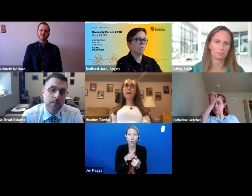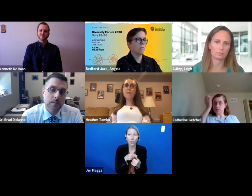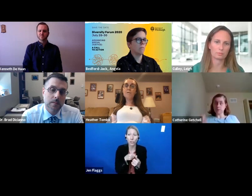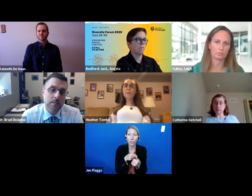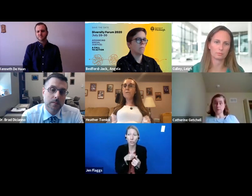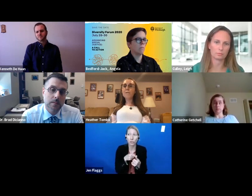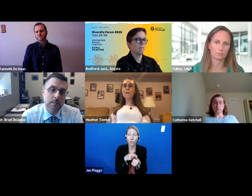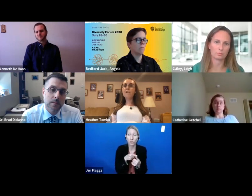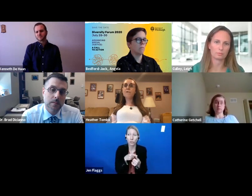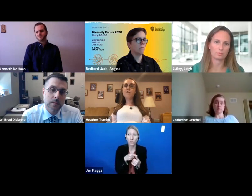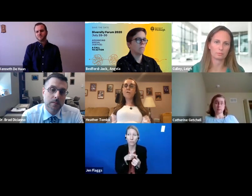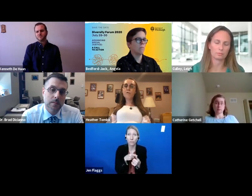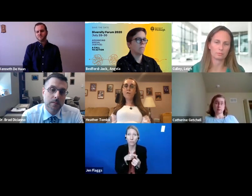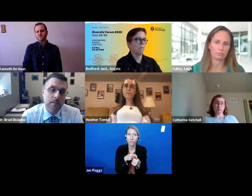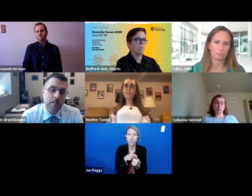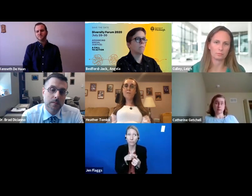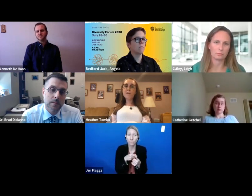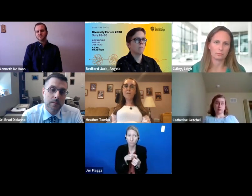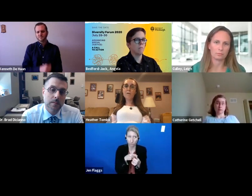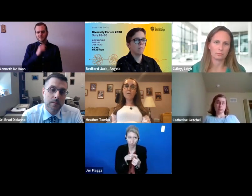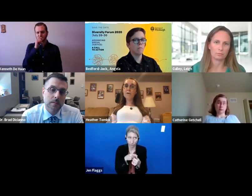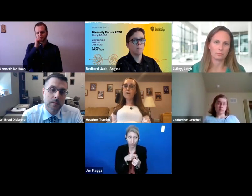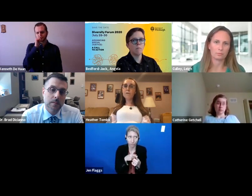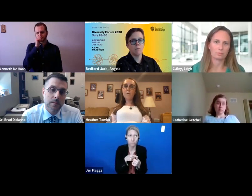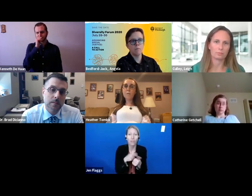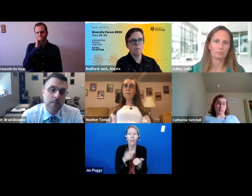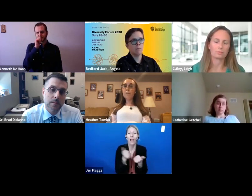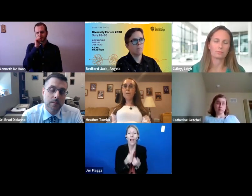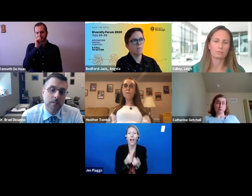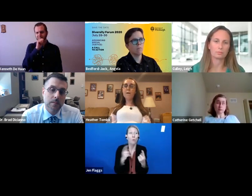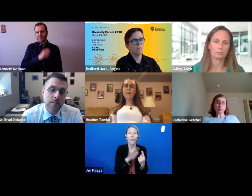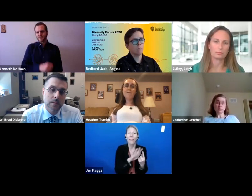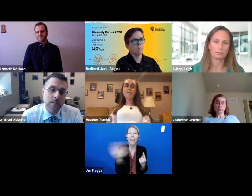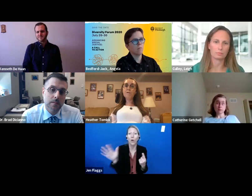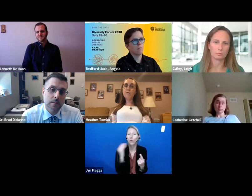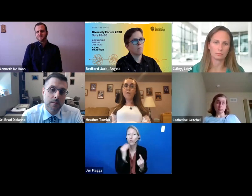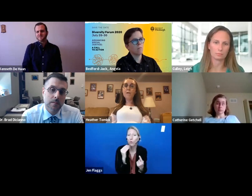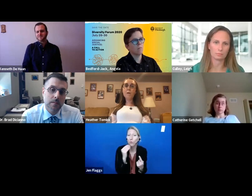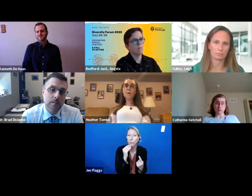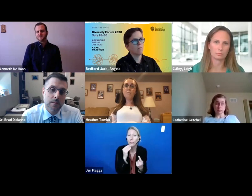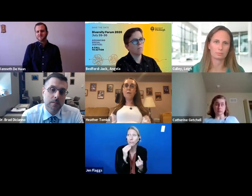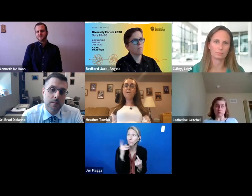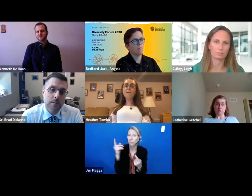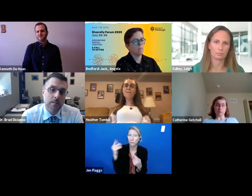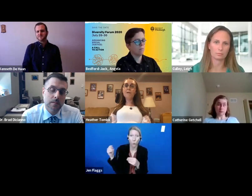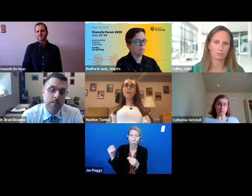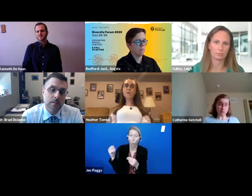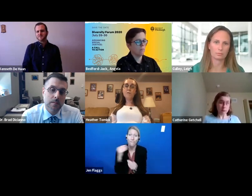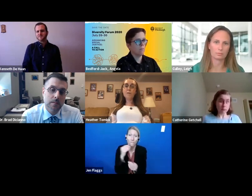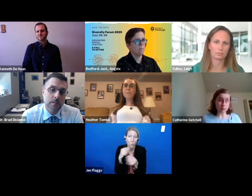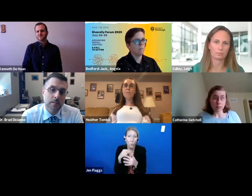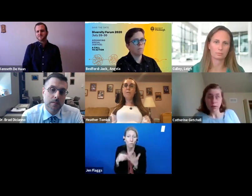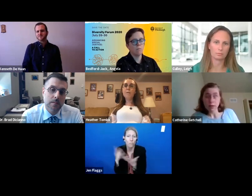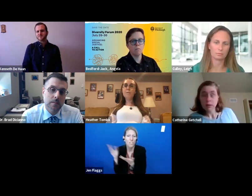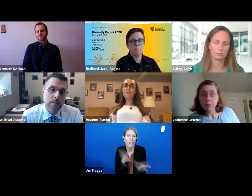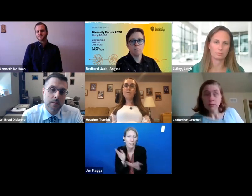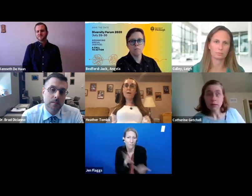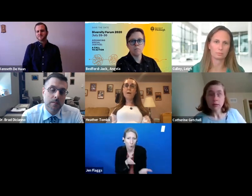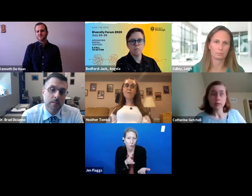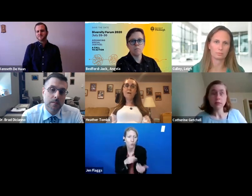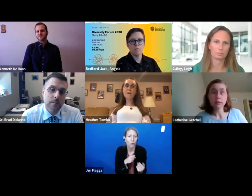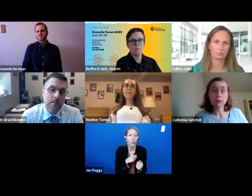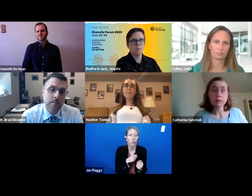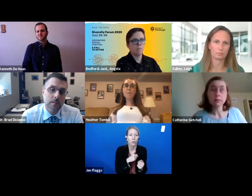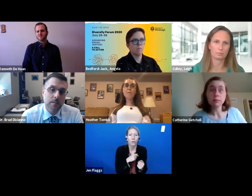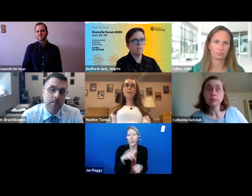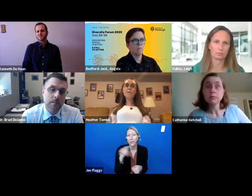everyone everywhere was getting groceries delivered. So we were as well, that's great. But things like toilet paper and paper